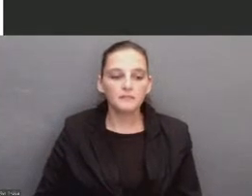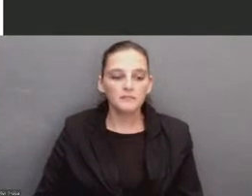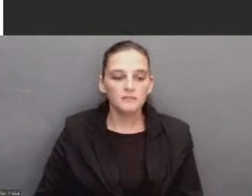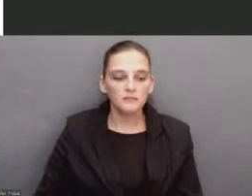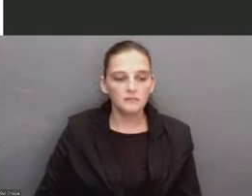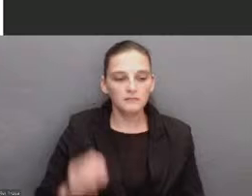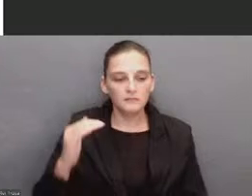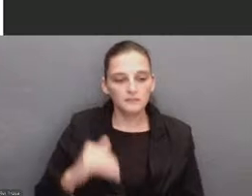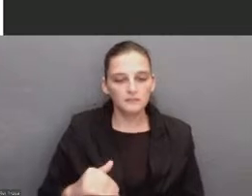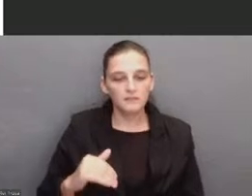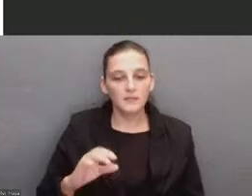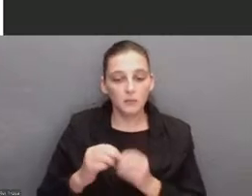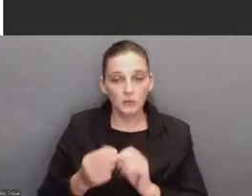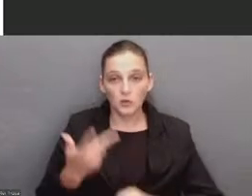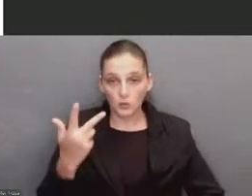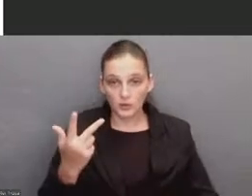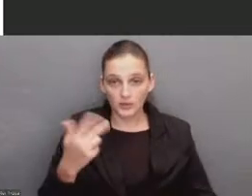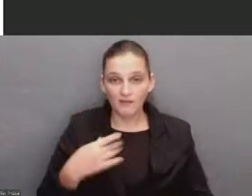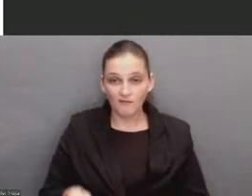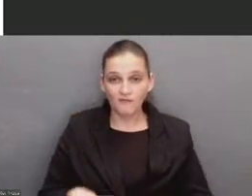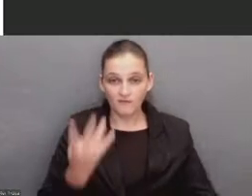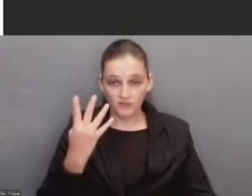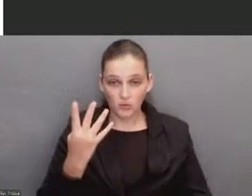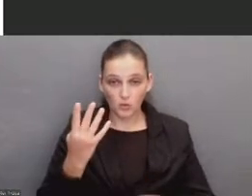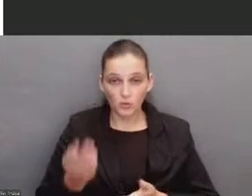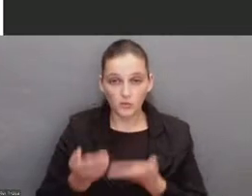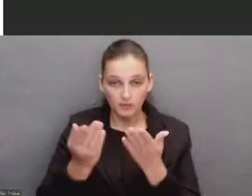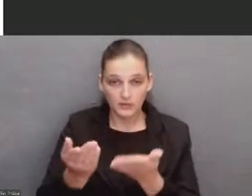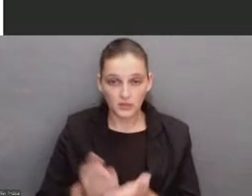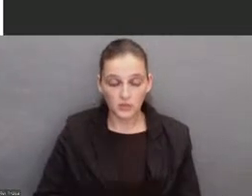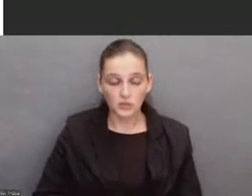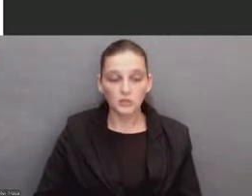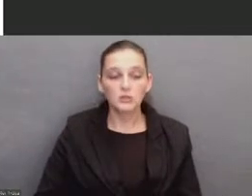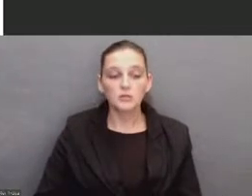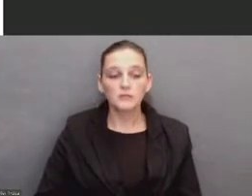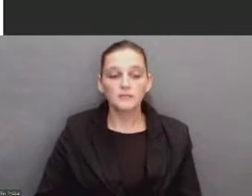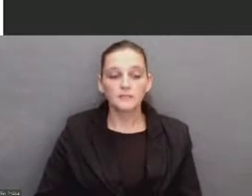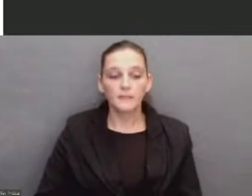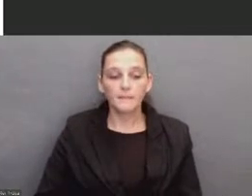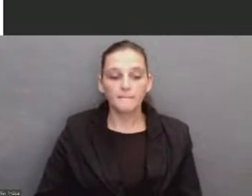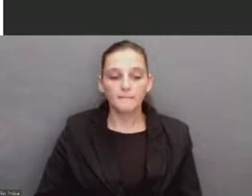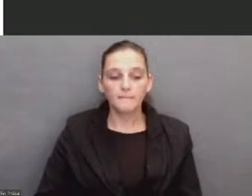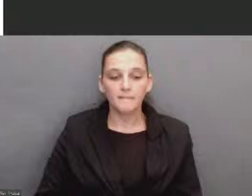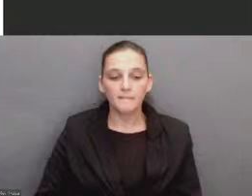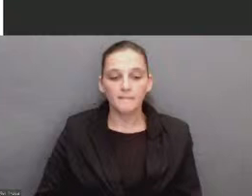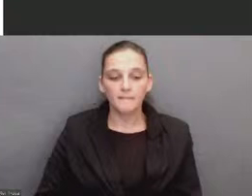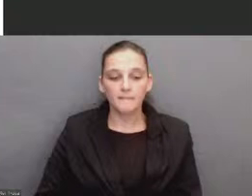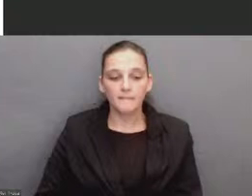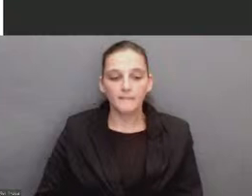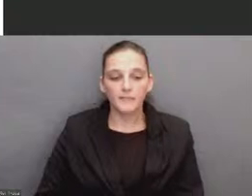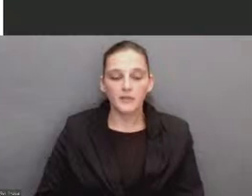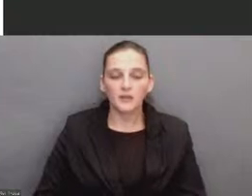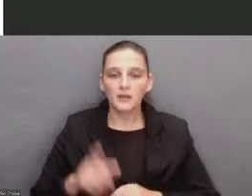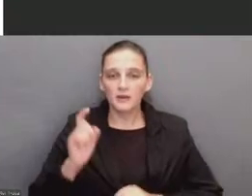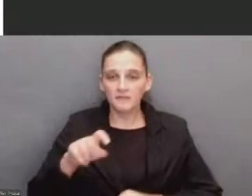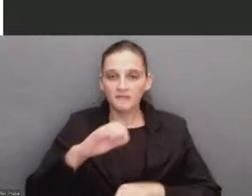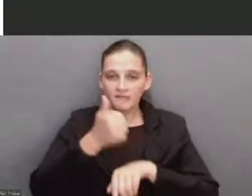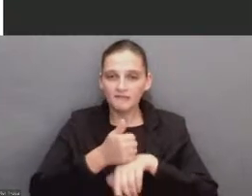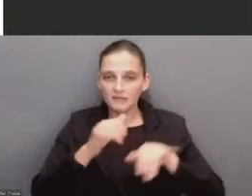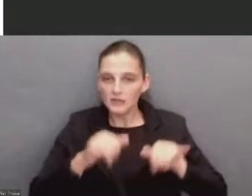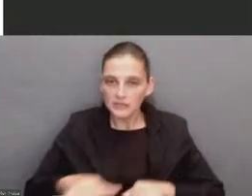statement 3, we had 4 recommendations. One was to create, again, this theme of standardized